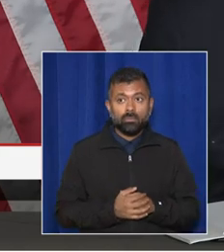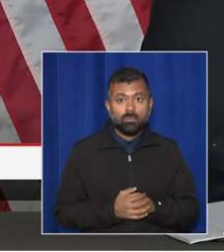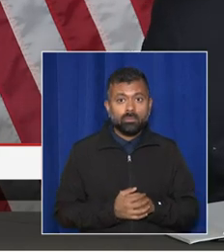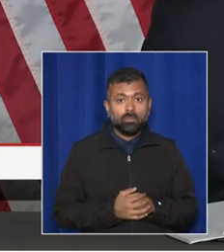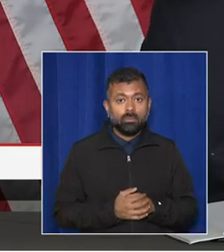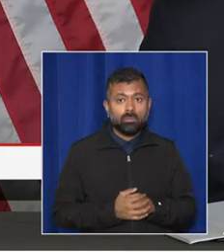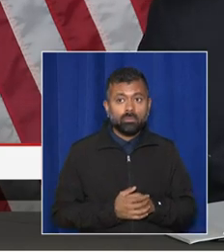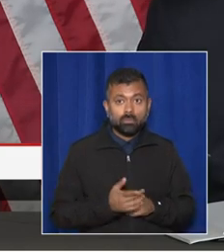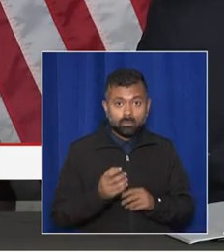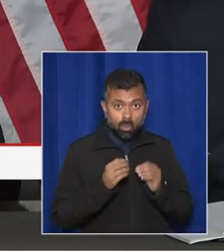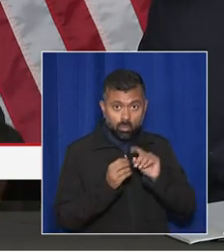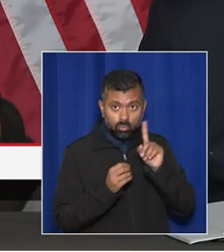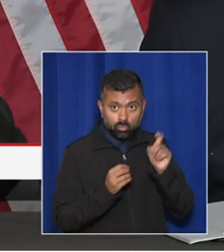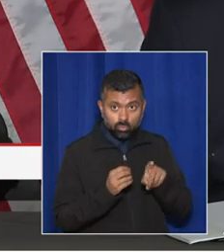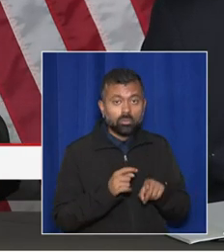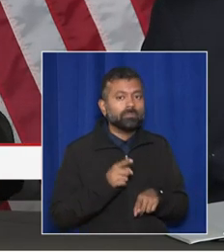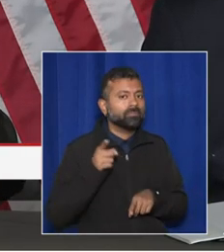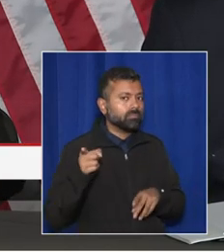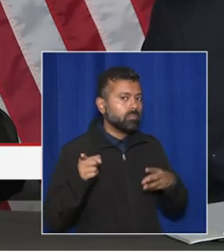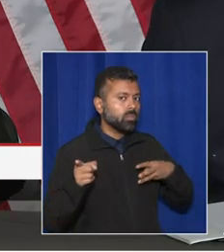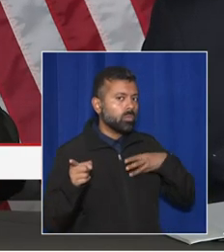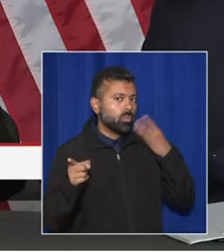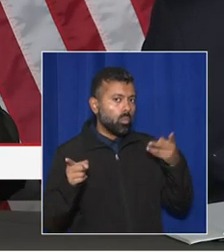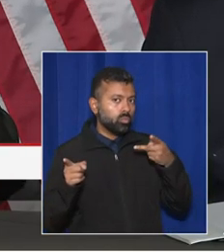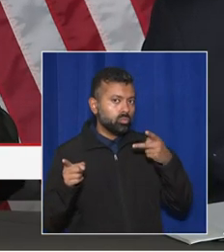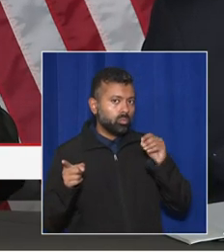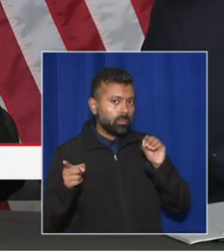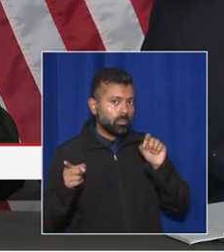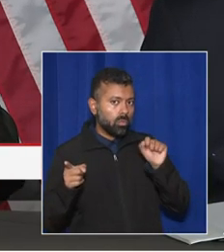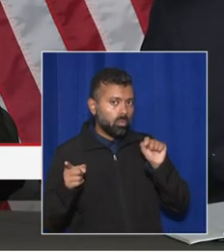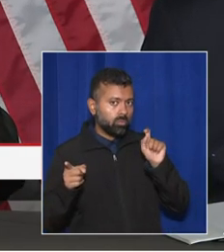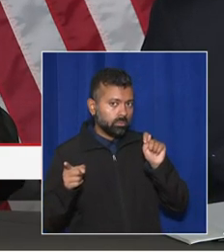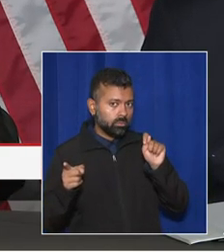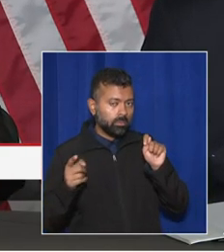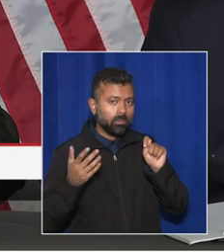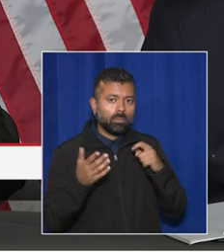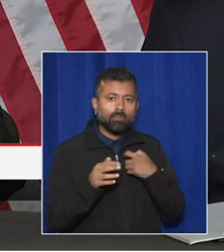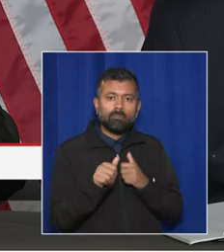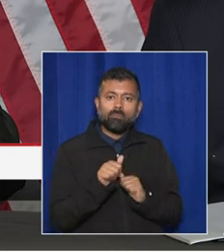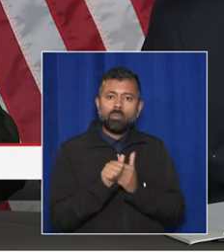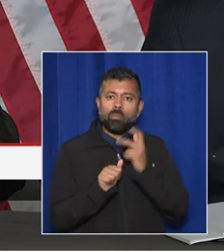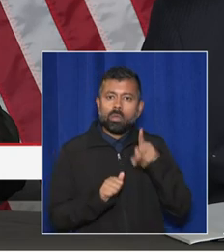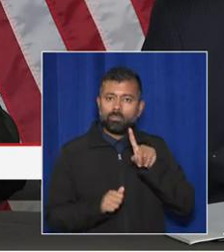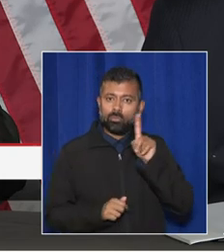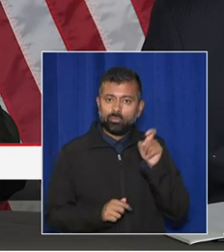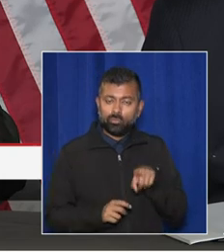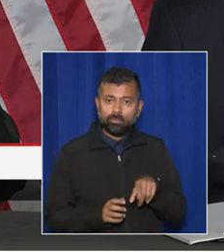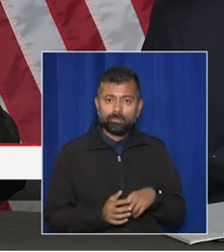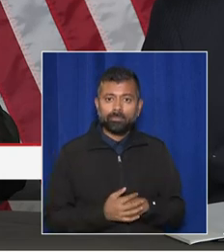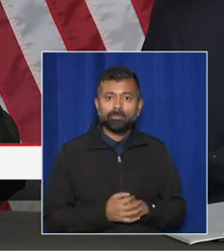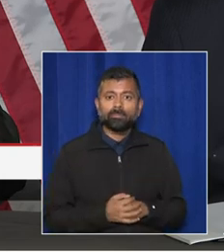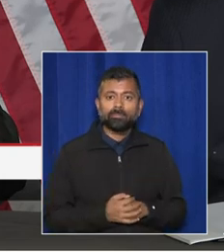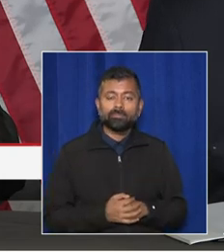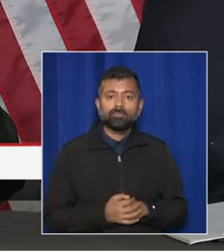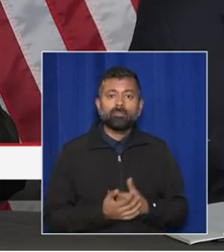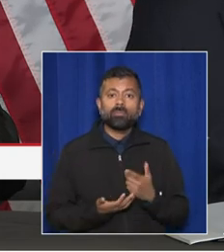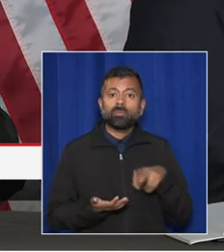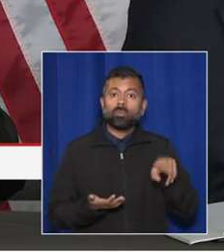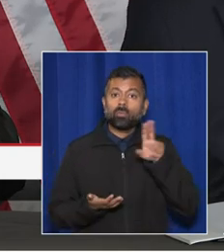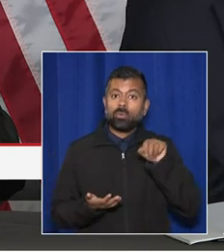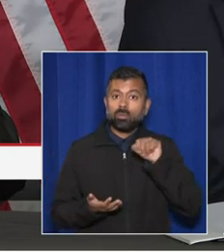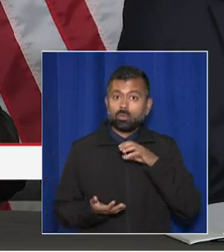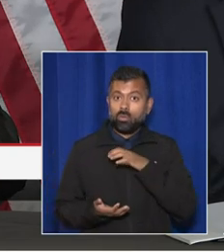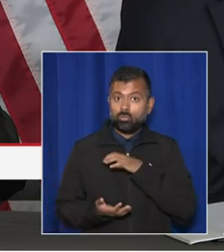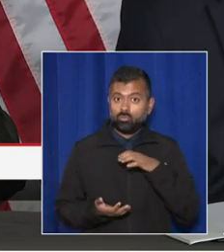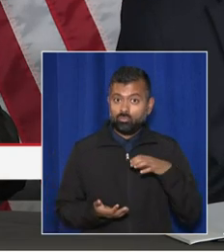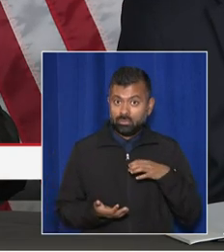Megan Floyd with the Washington Post. Thanks, Mayor. If I could follow up on that for just a moment. The congressman in his bill requested